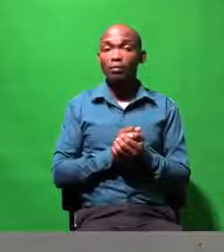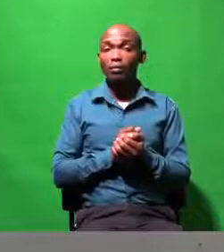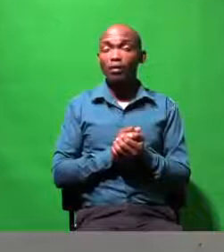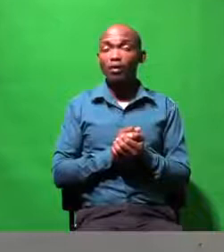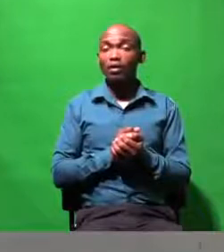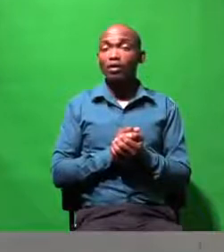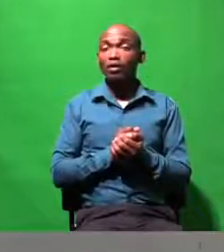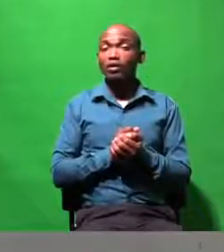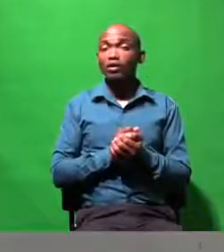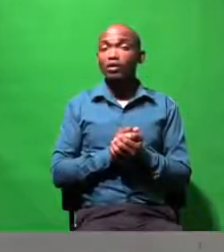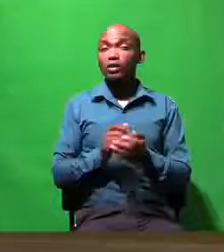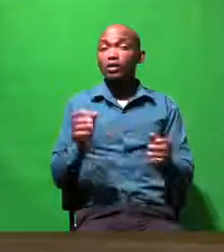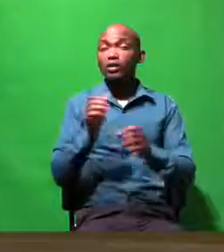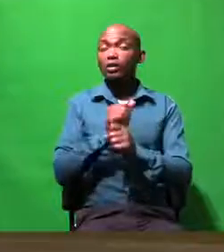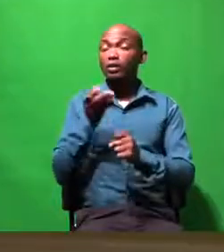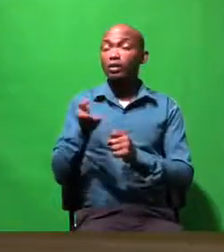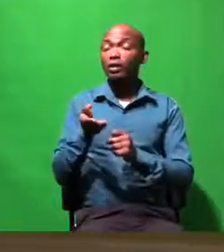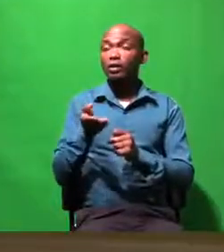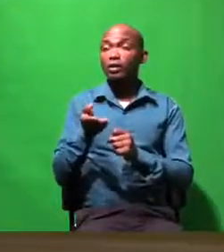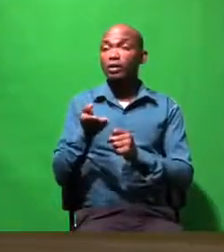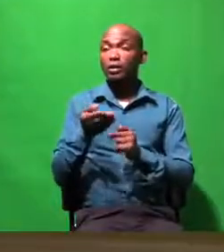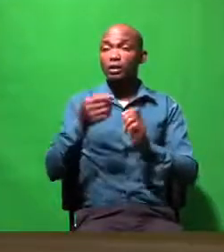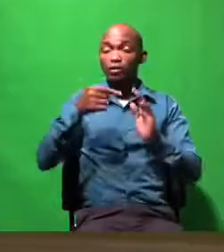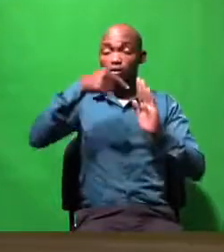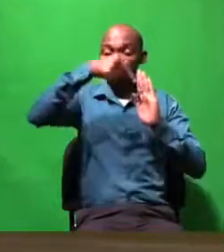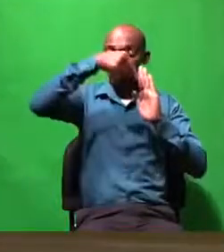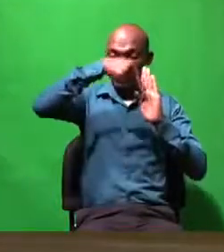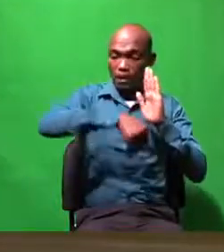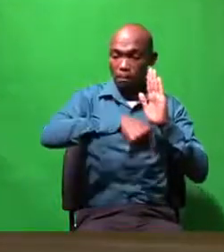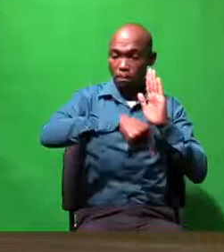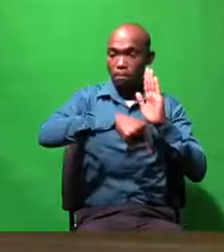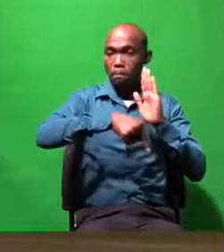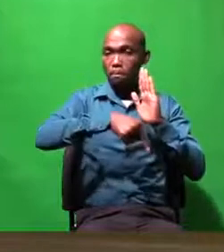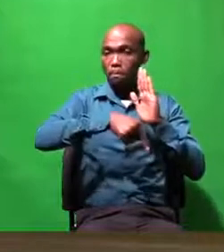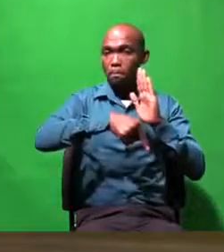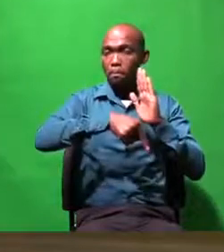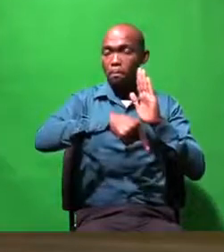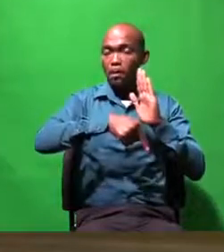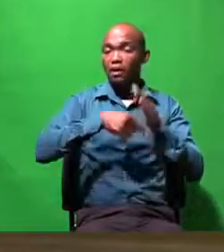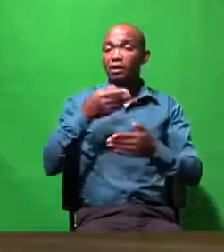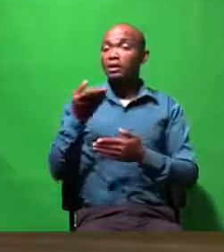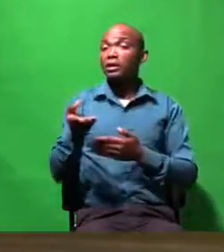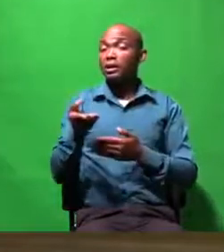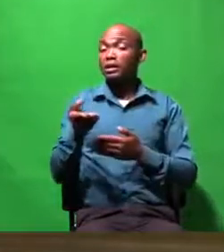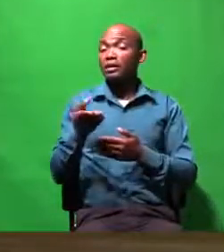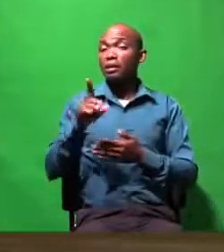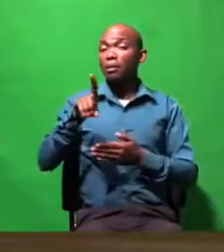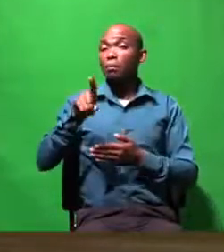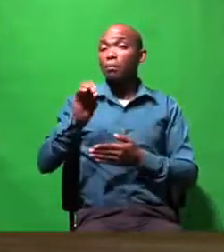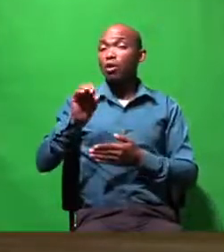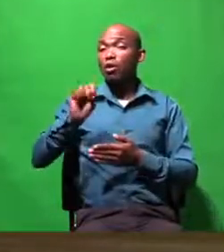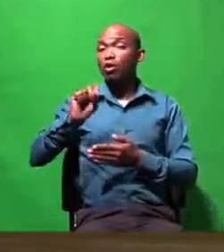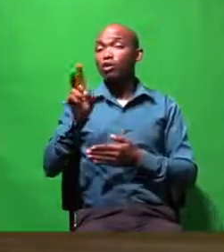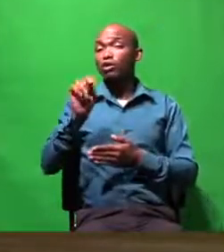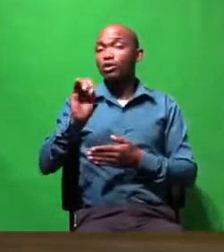a depression. We can say there is the ocean can go deep. So this portion we